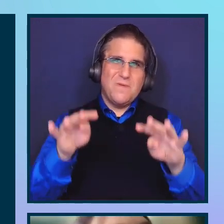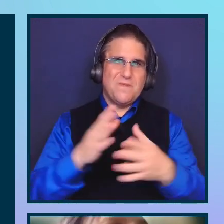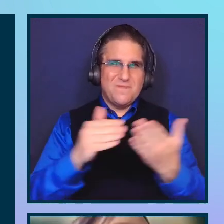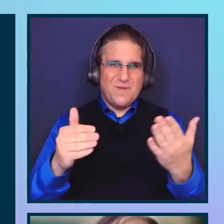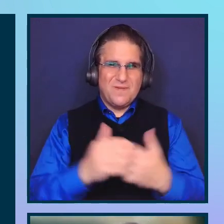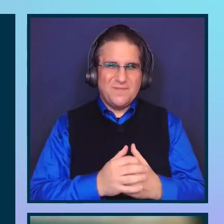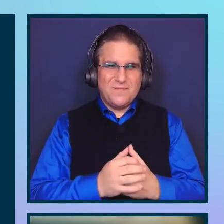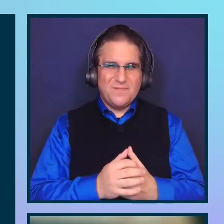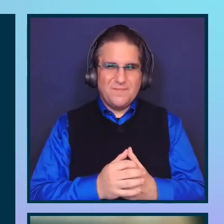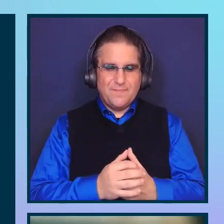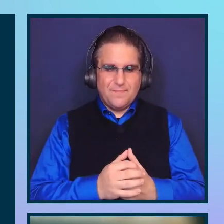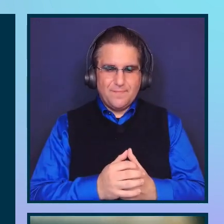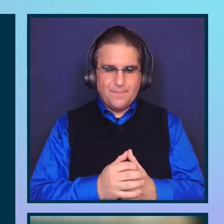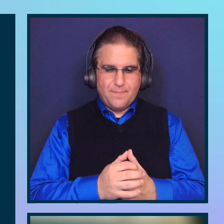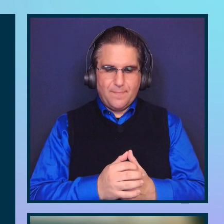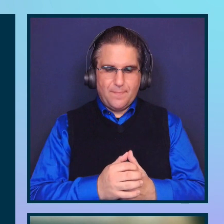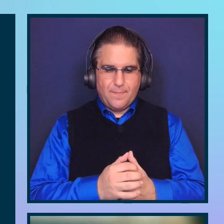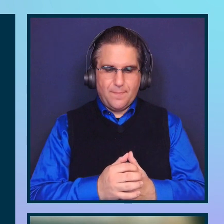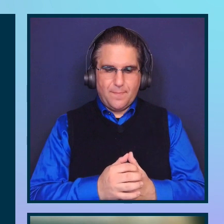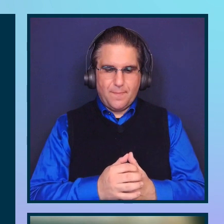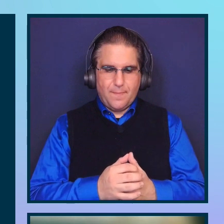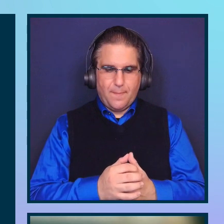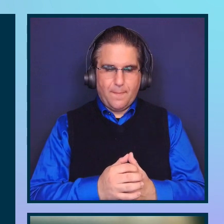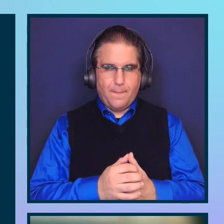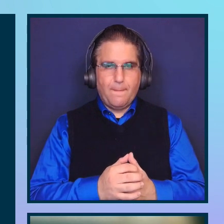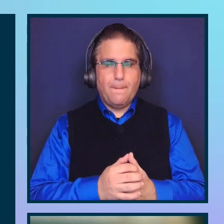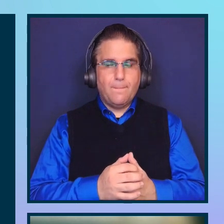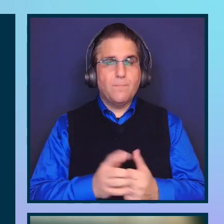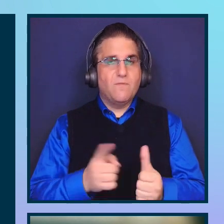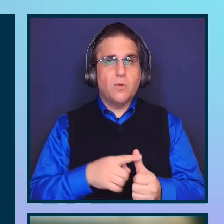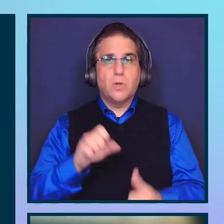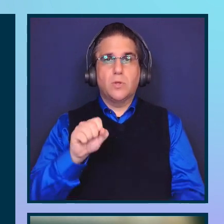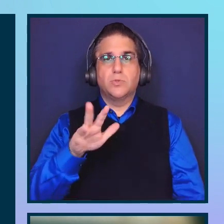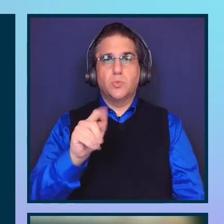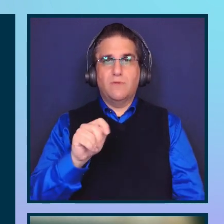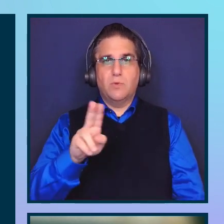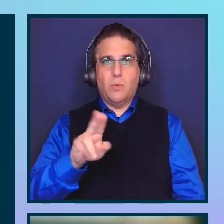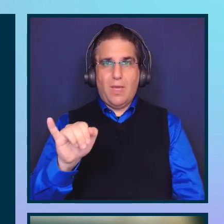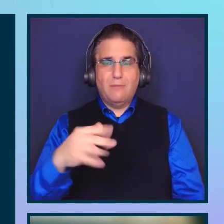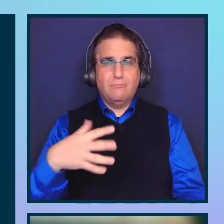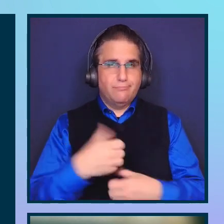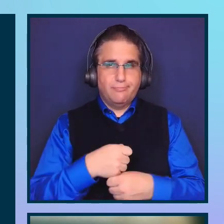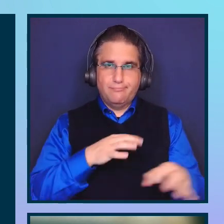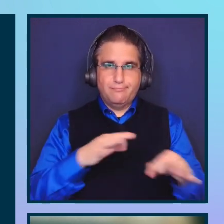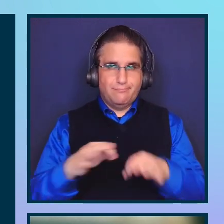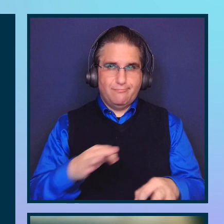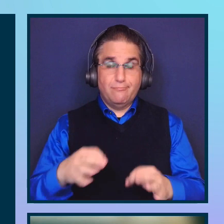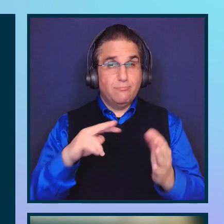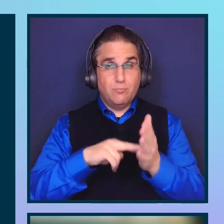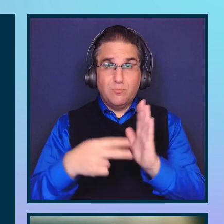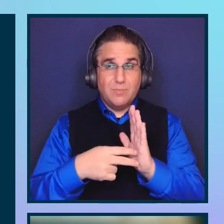Okay, so let's start with Swiftui, brief overview. So what's the story with Swiftui? It's